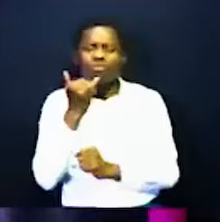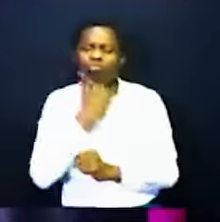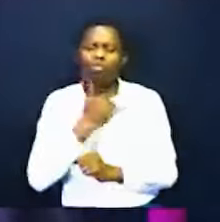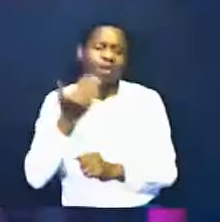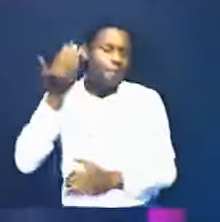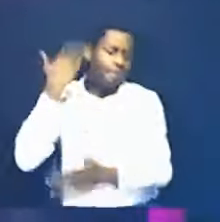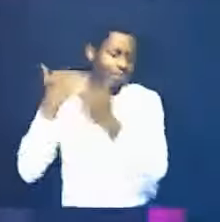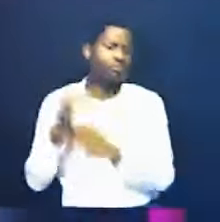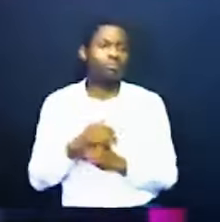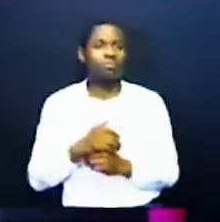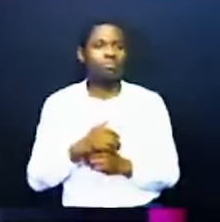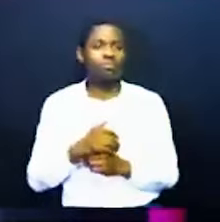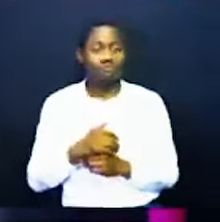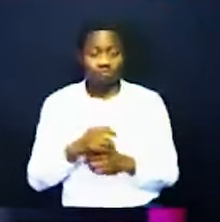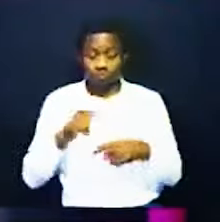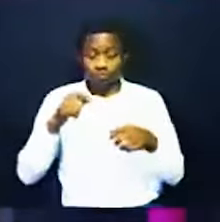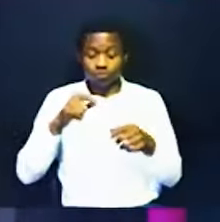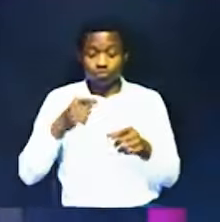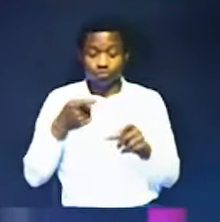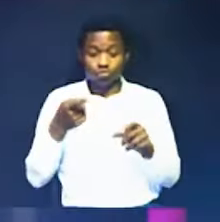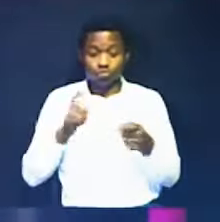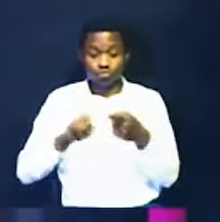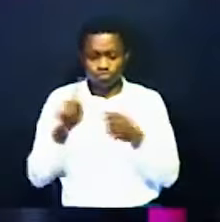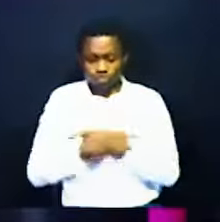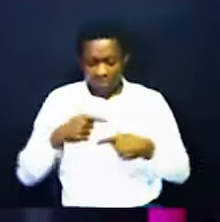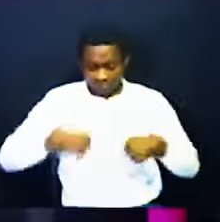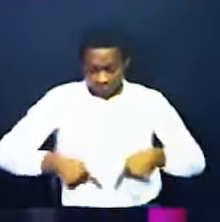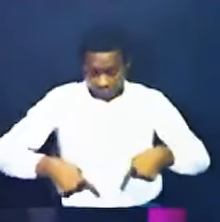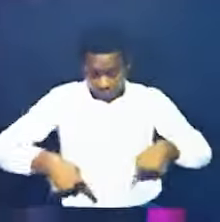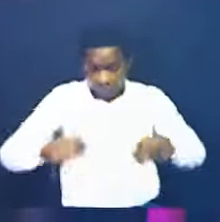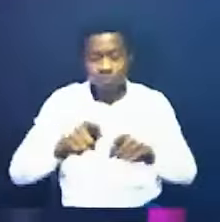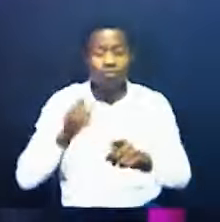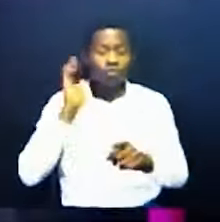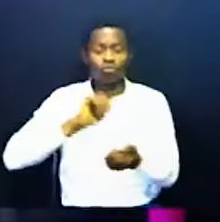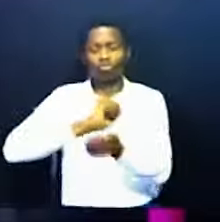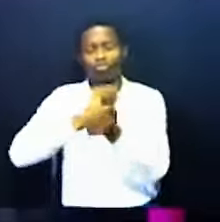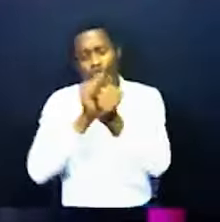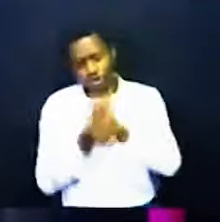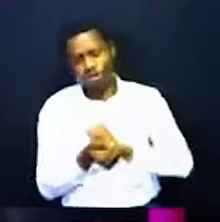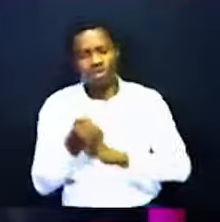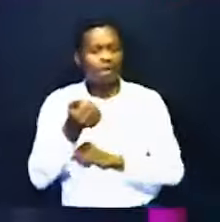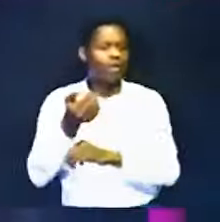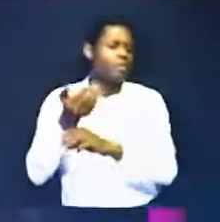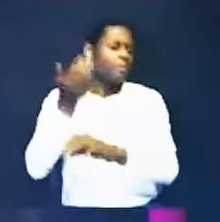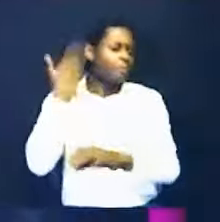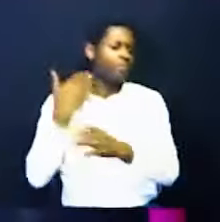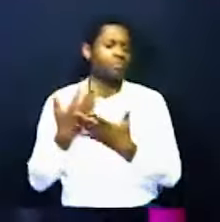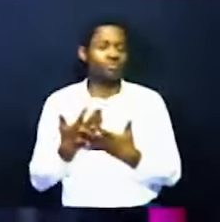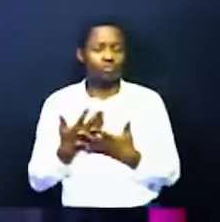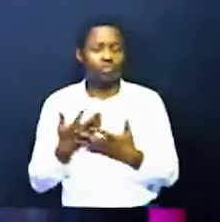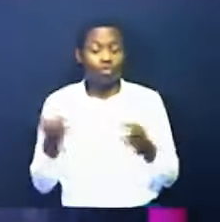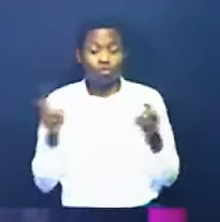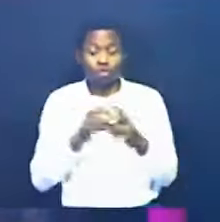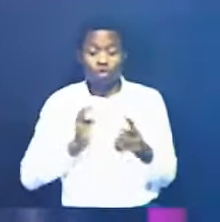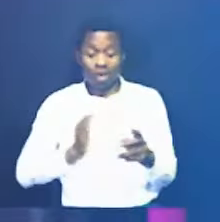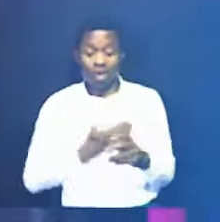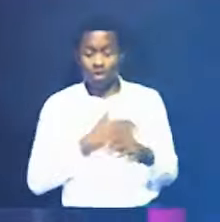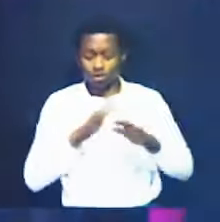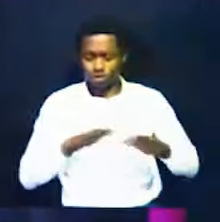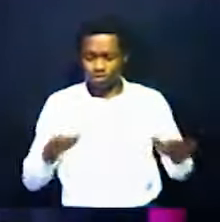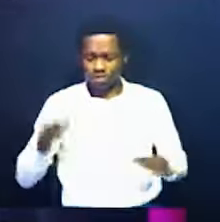will do so from today. So we will not despair on our children.